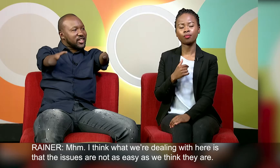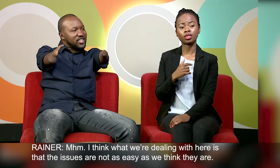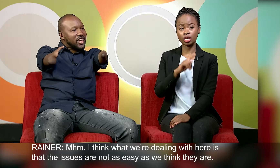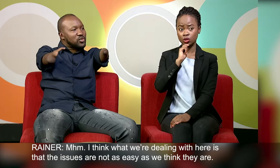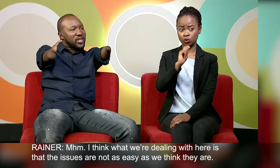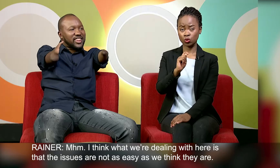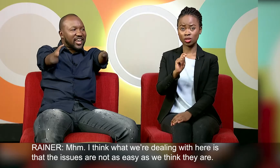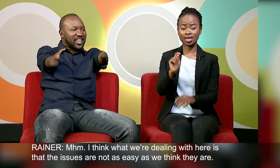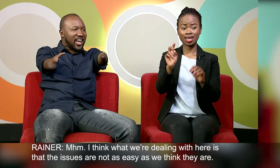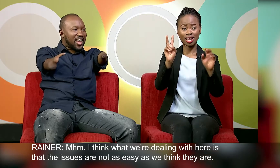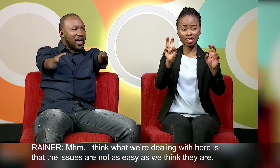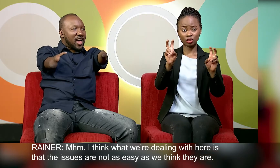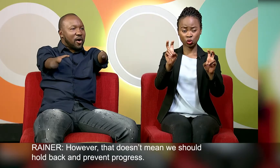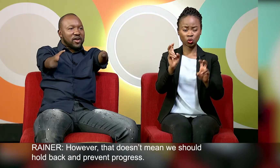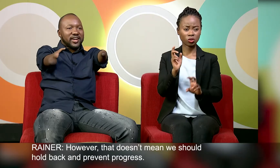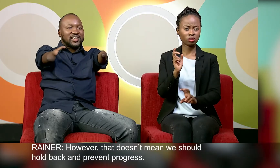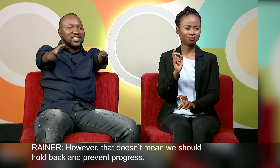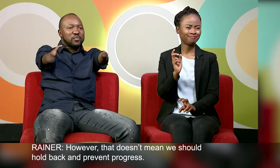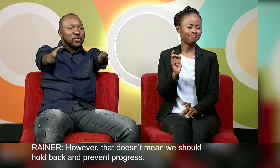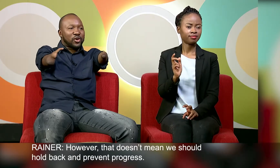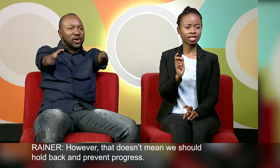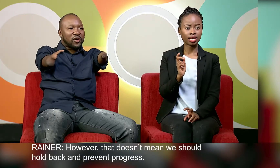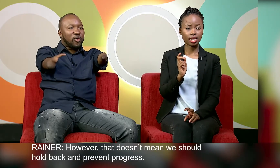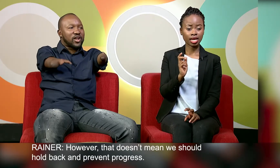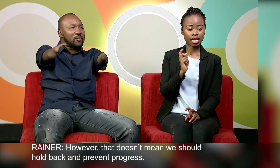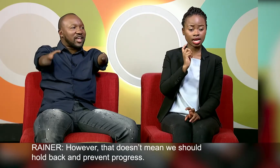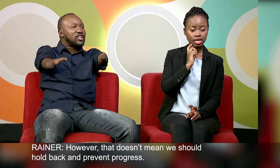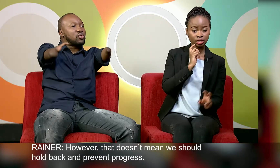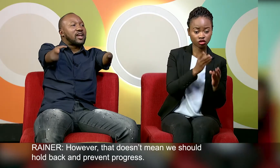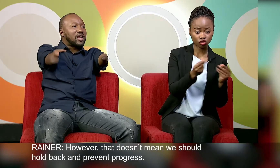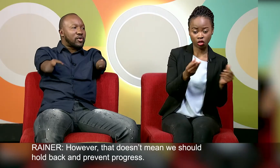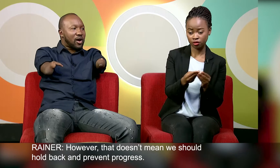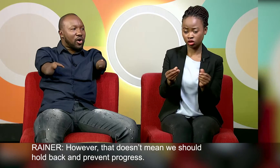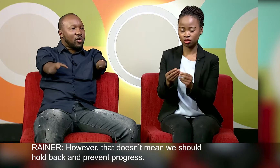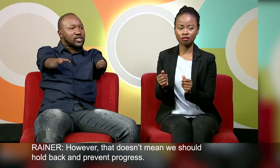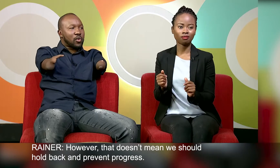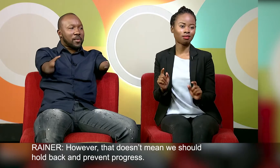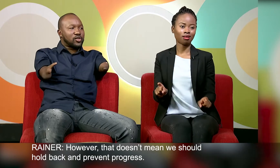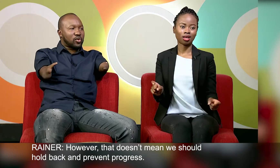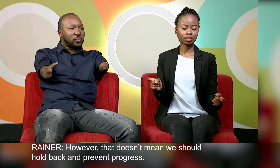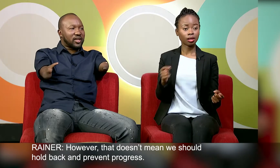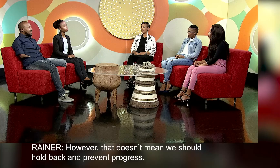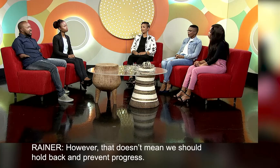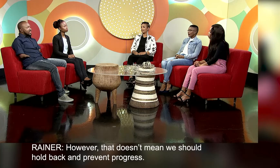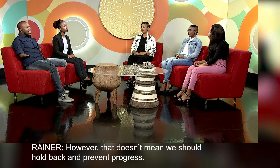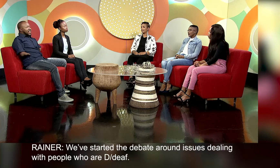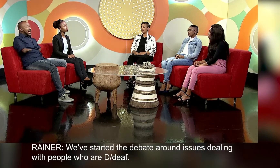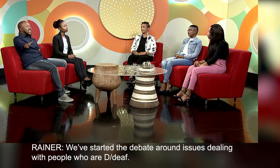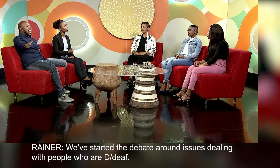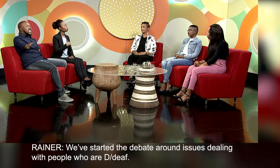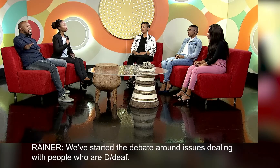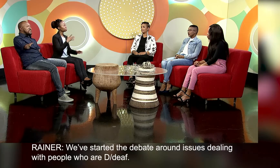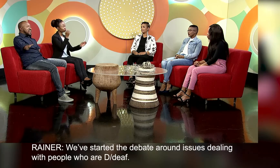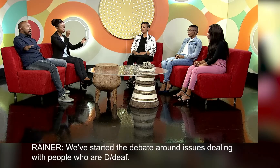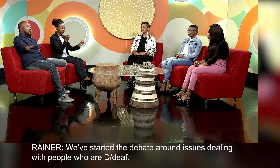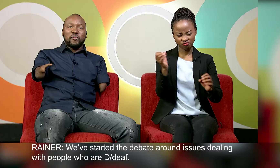are not as easy as we think they are. However, it doesn't mean hore jwale ho tlamehile re di tshwarelle morao ho ske wa ba le tswelopele. Re